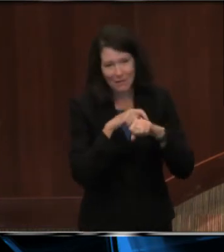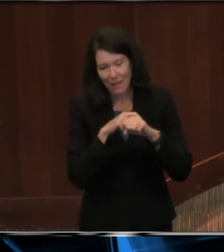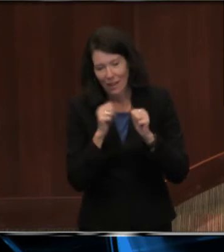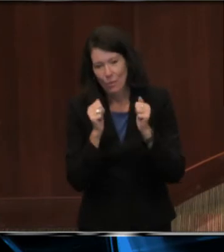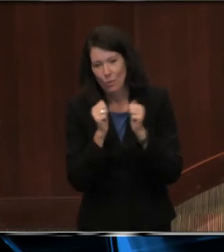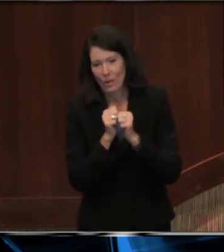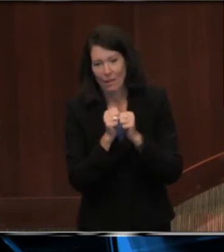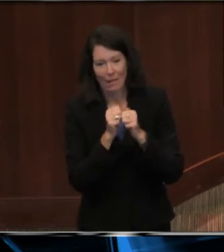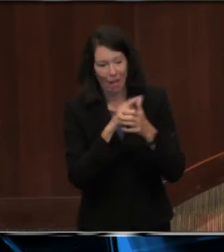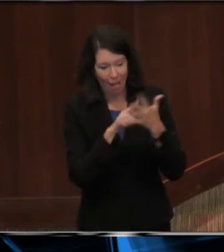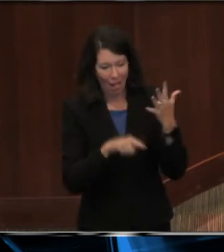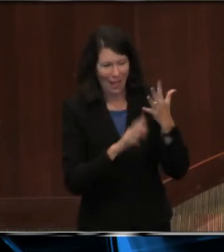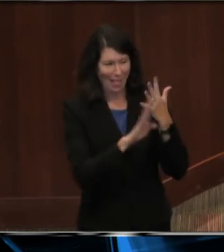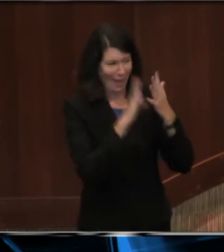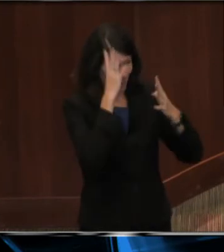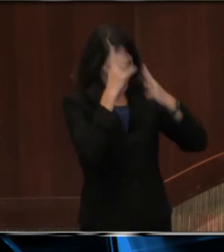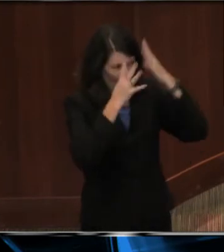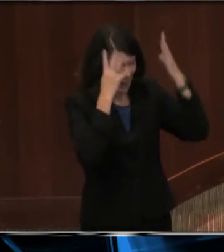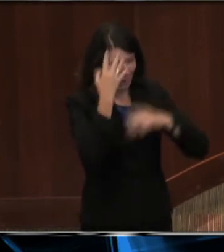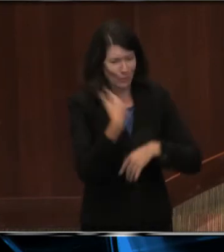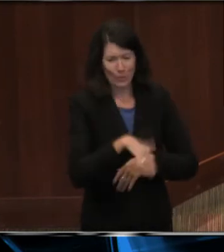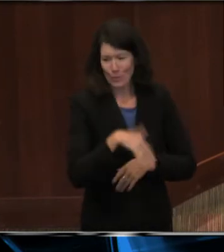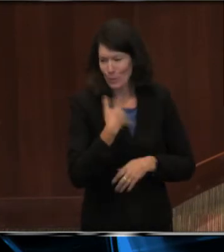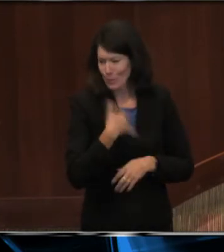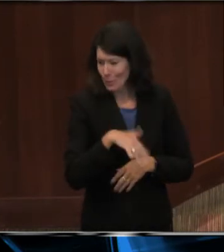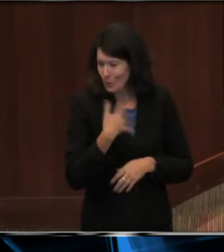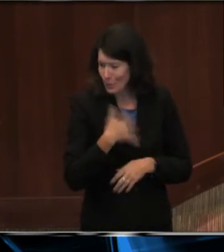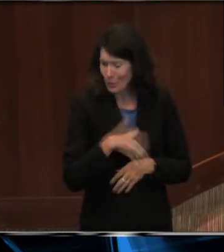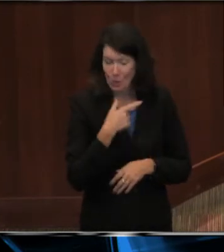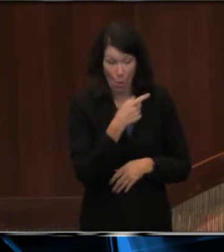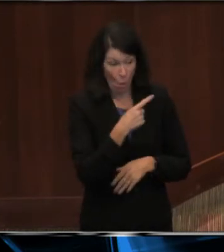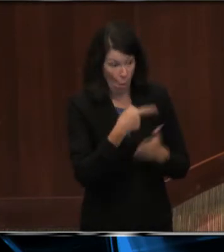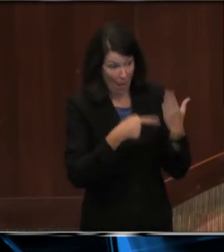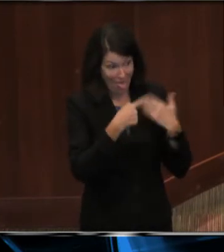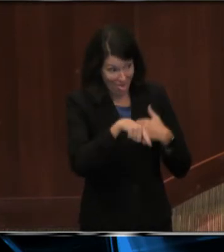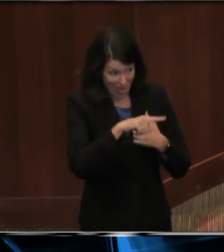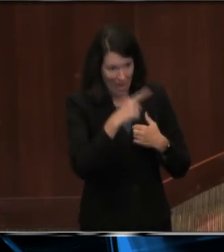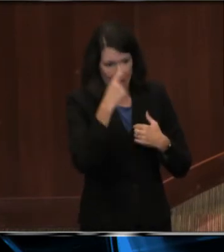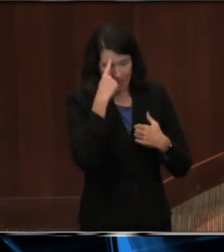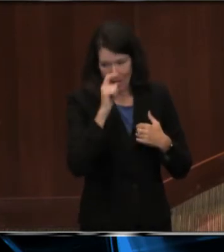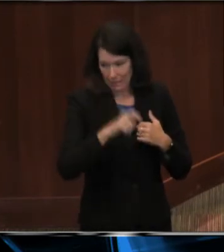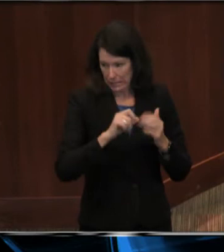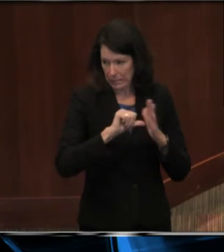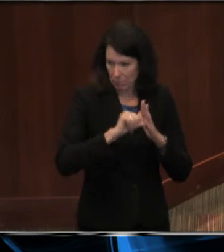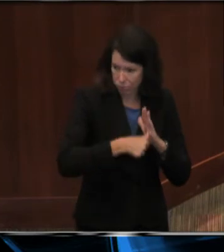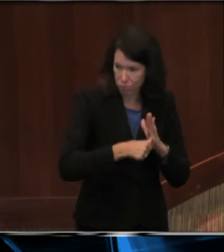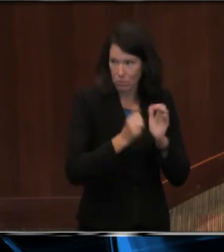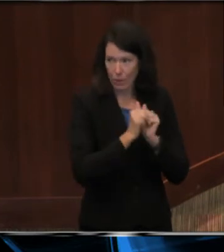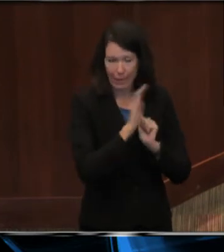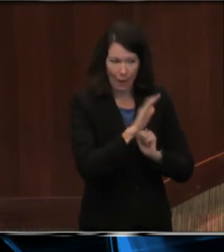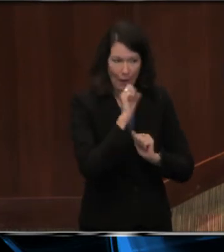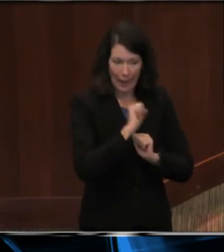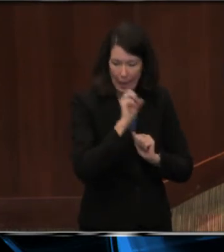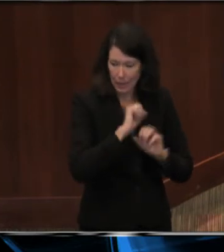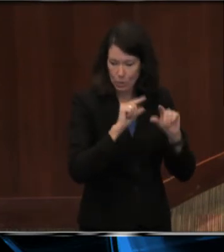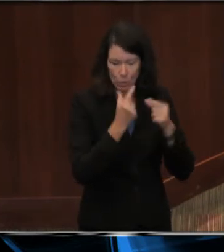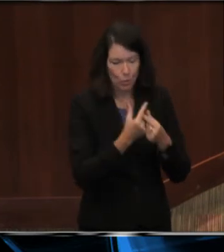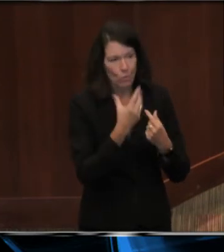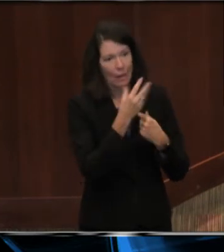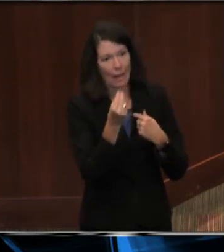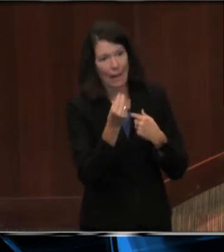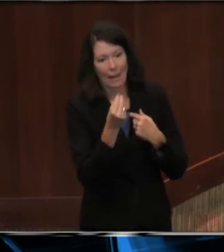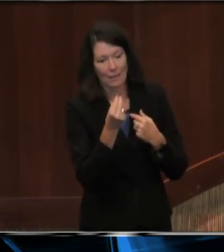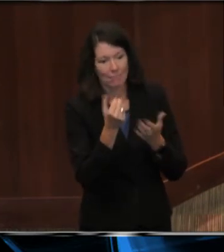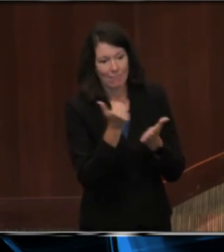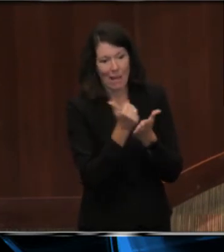time, and this is their creativity, what they think is important to resonate with their demographic as mentors